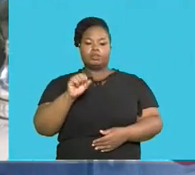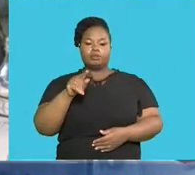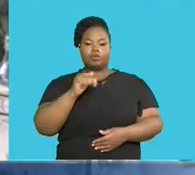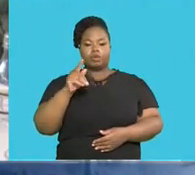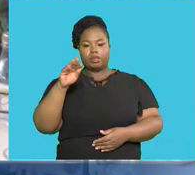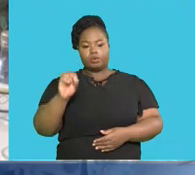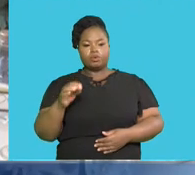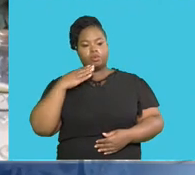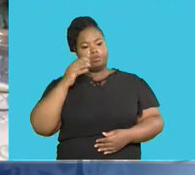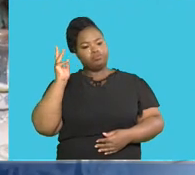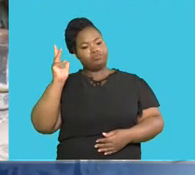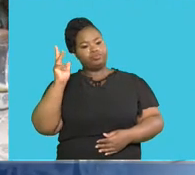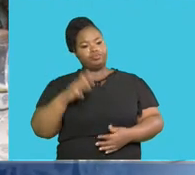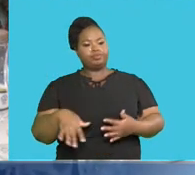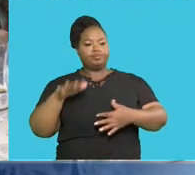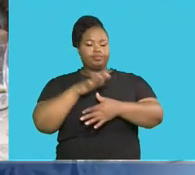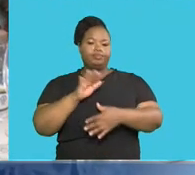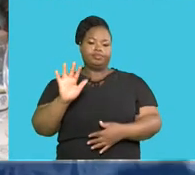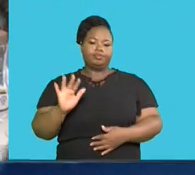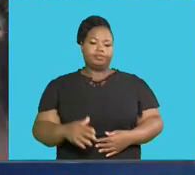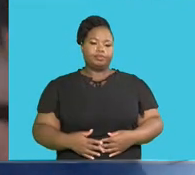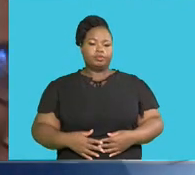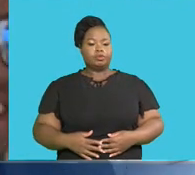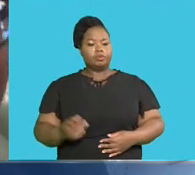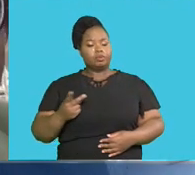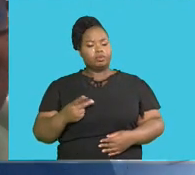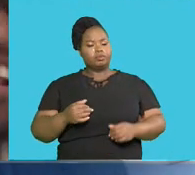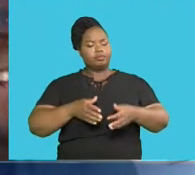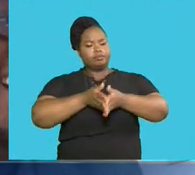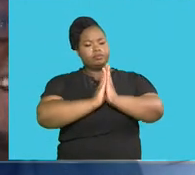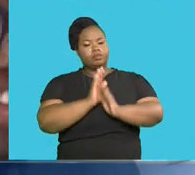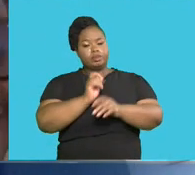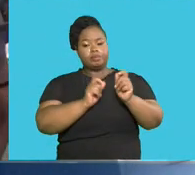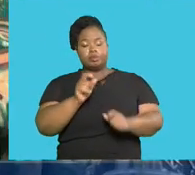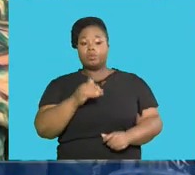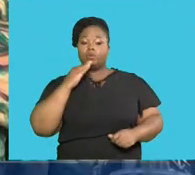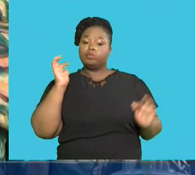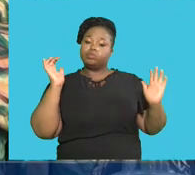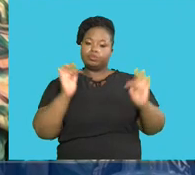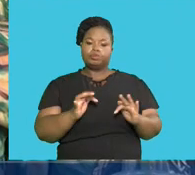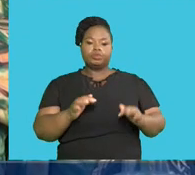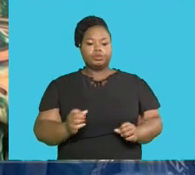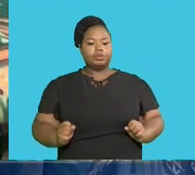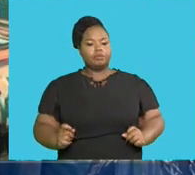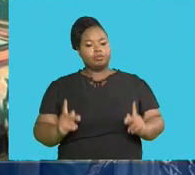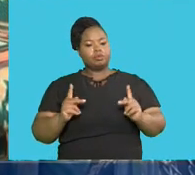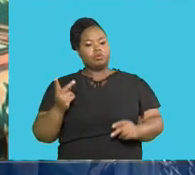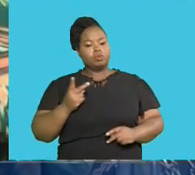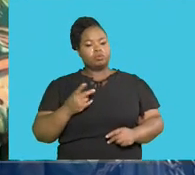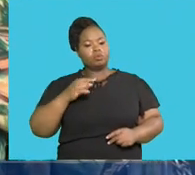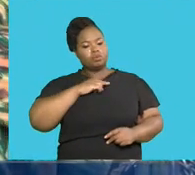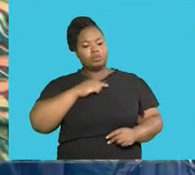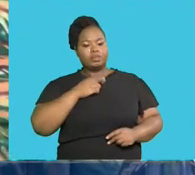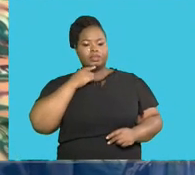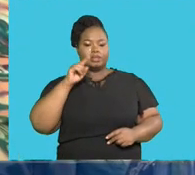ukhwele eqongeni njengesithethi esibekekileyo. Ukomeleza abo bebezimasile ukubanika ithemba lokuba bomelele